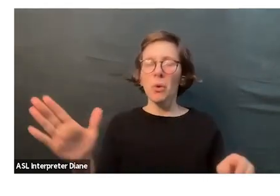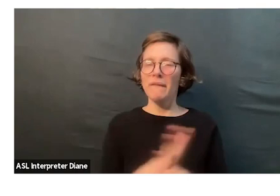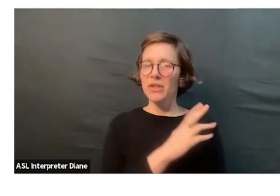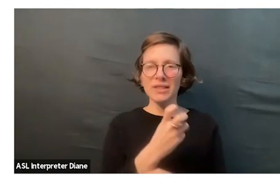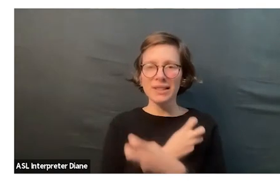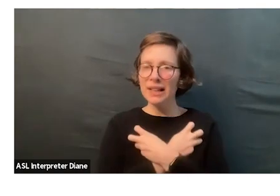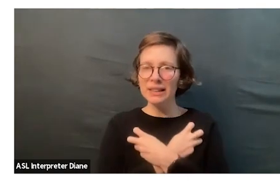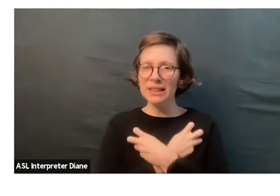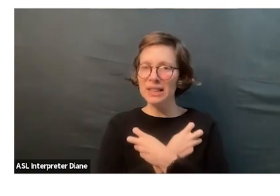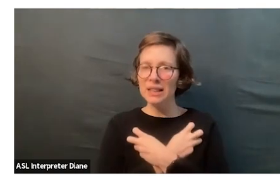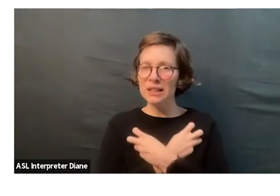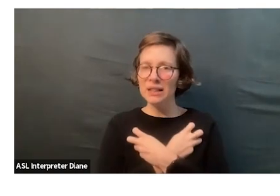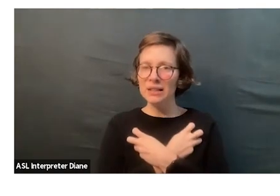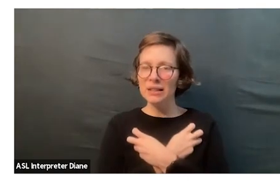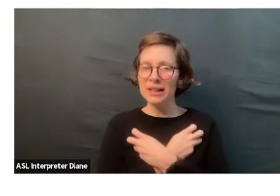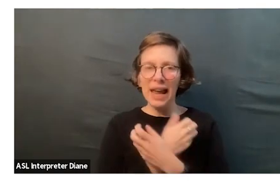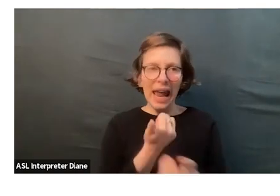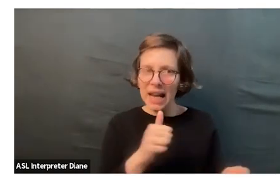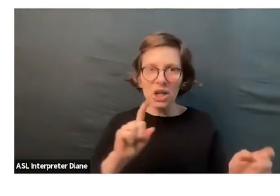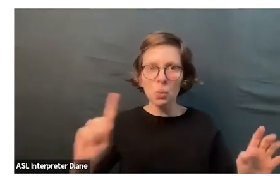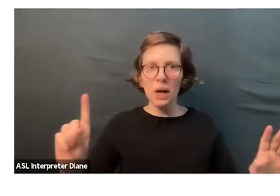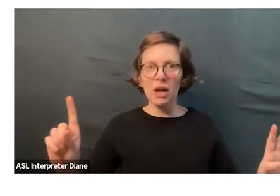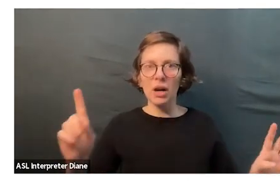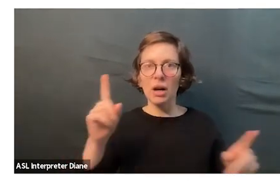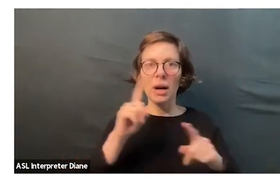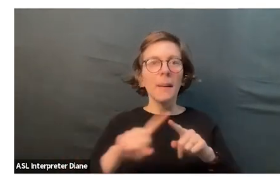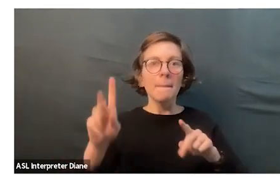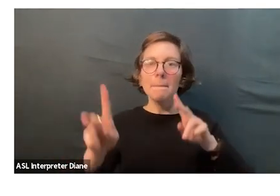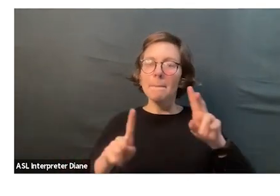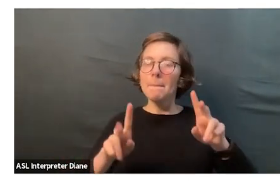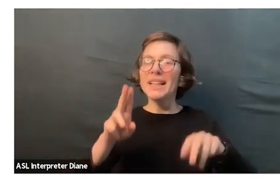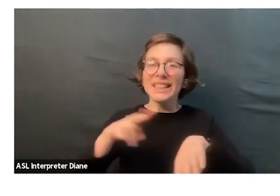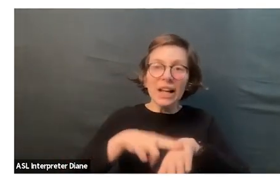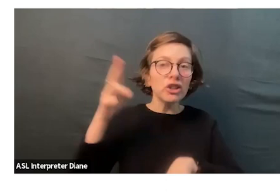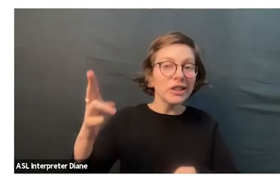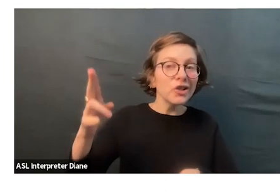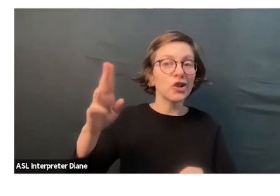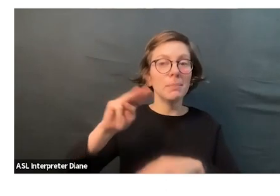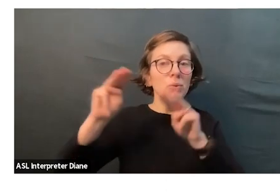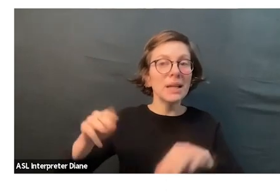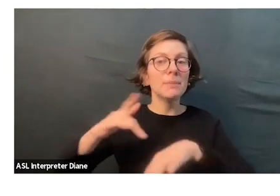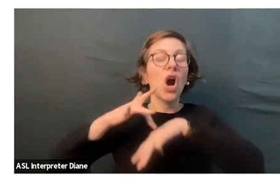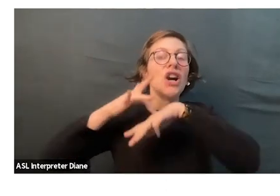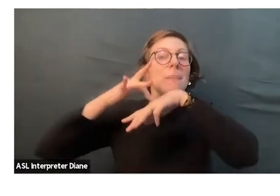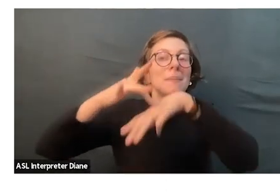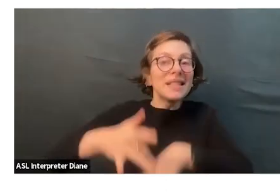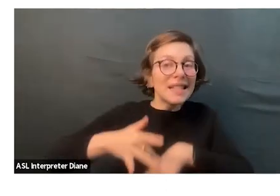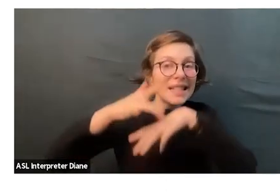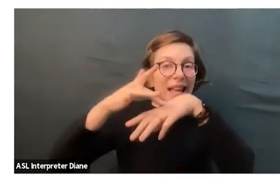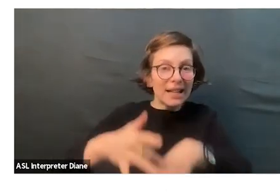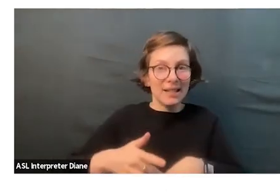we read about Black and brown folks who were colonized. They're too stupid to evolve. This is happening because they couldn't